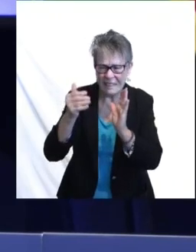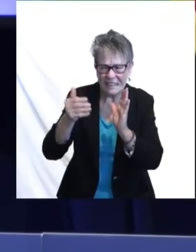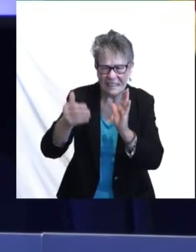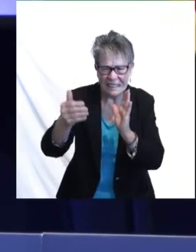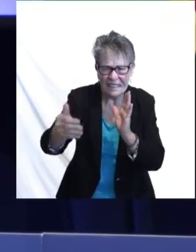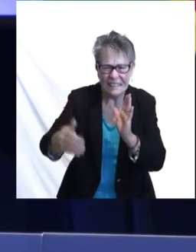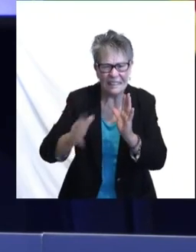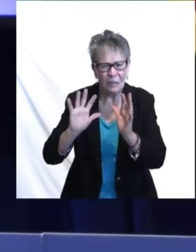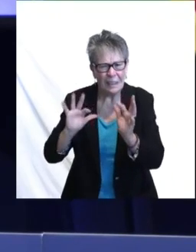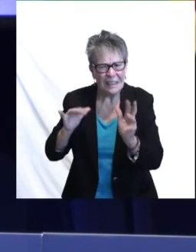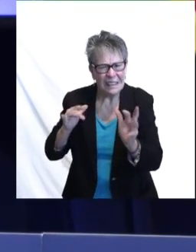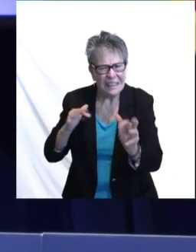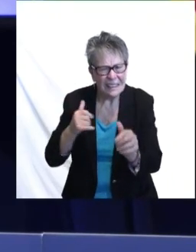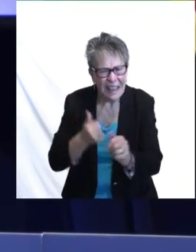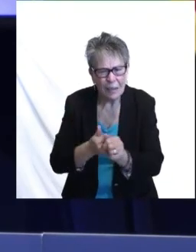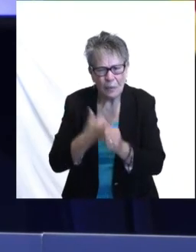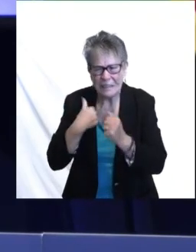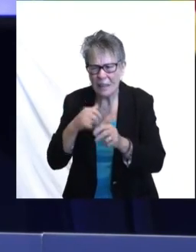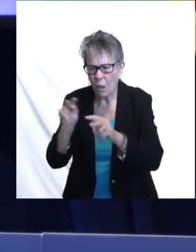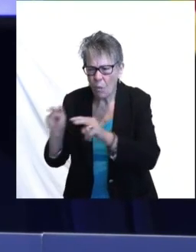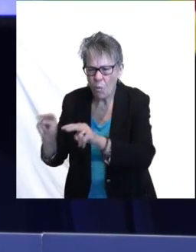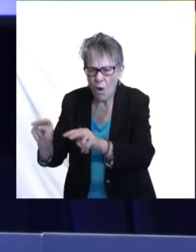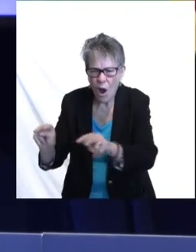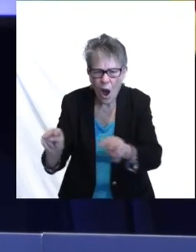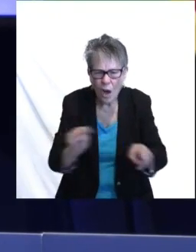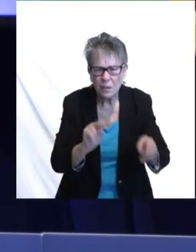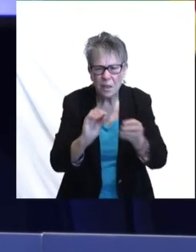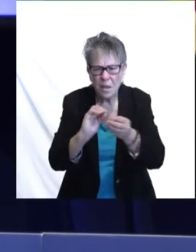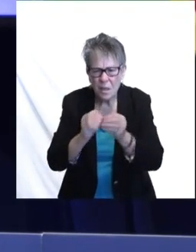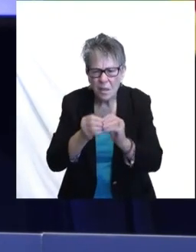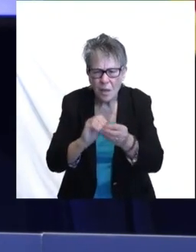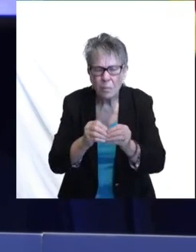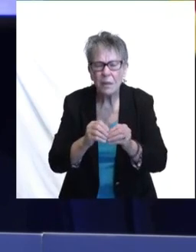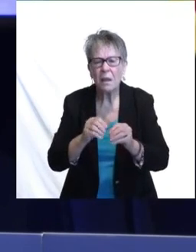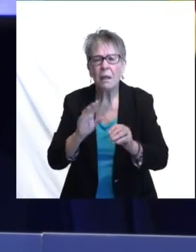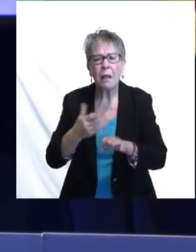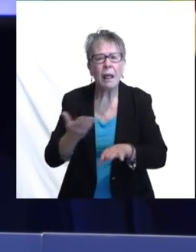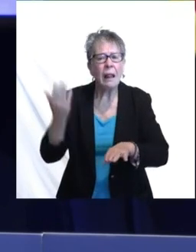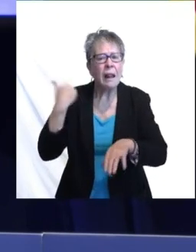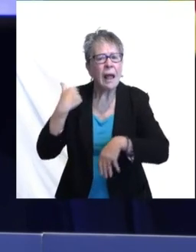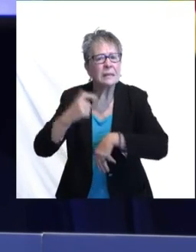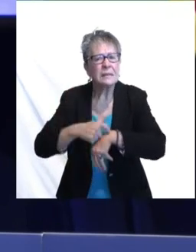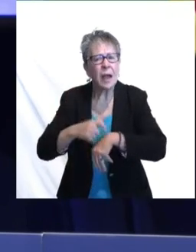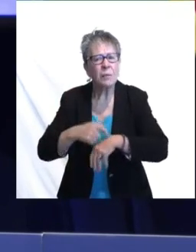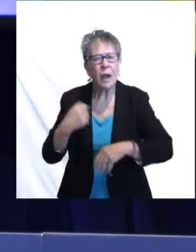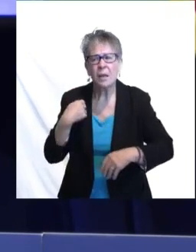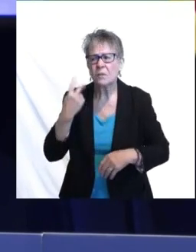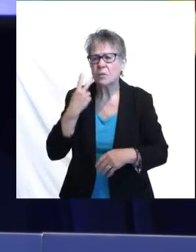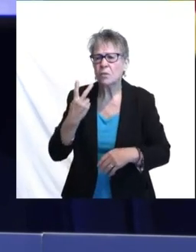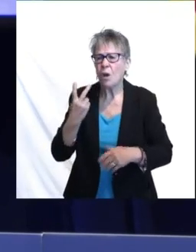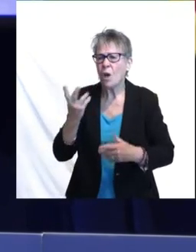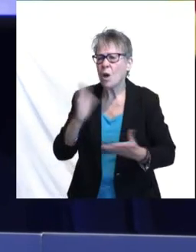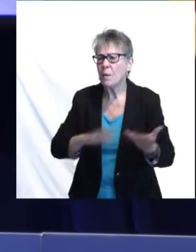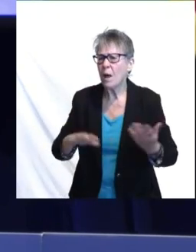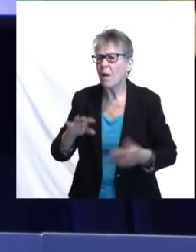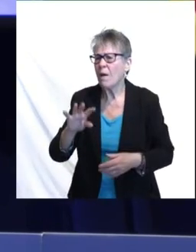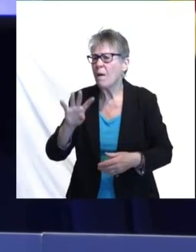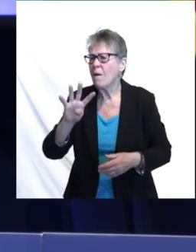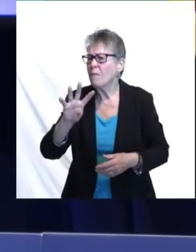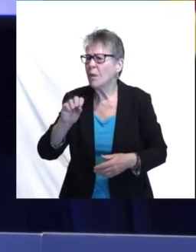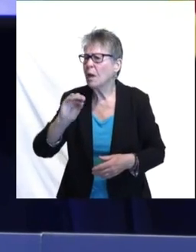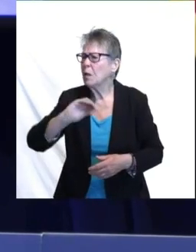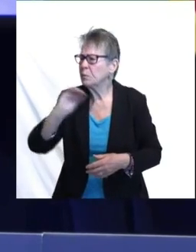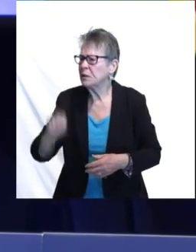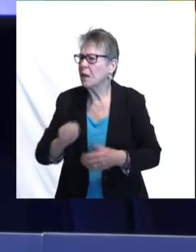every week. The last report I saw, about 40% of the schools were reporting. Is that